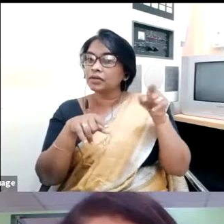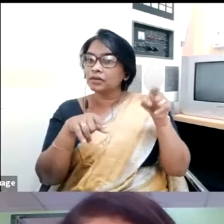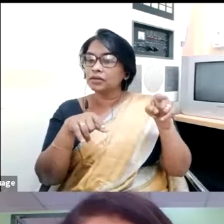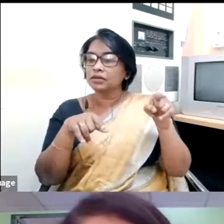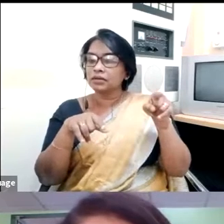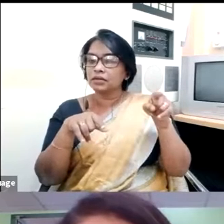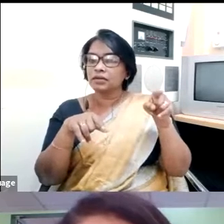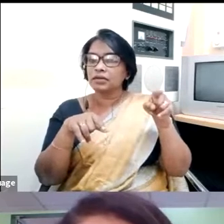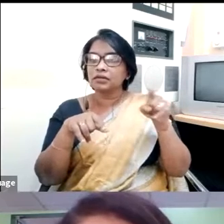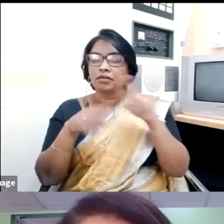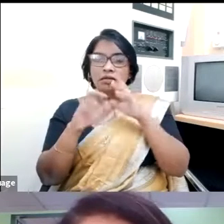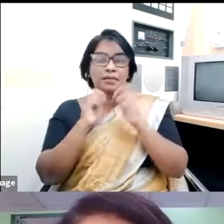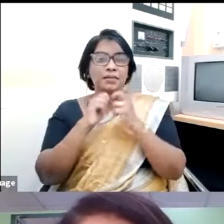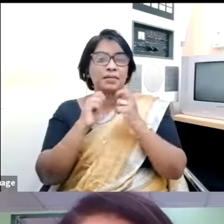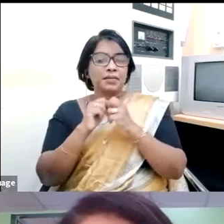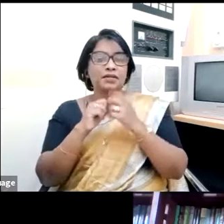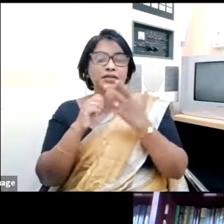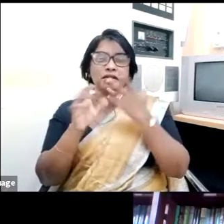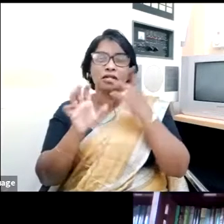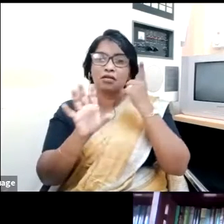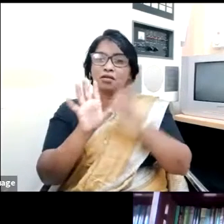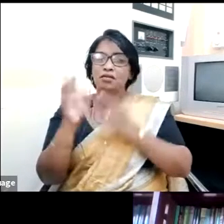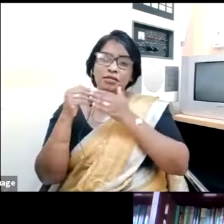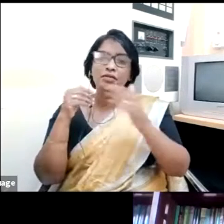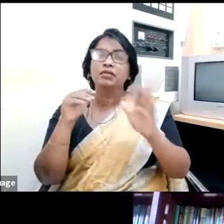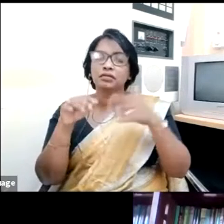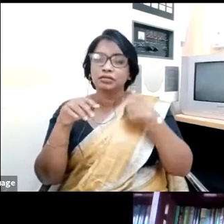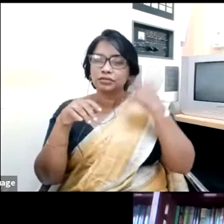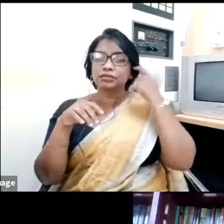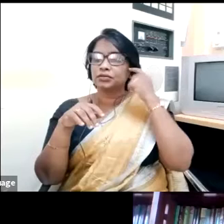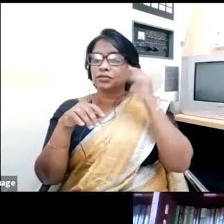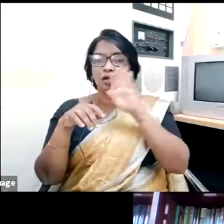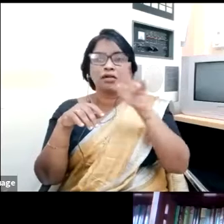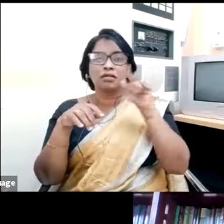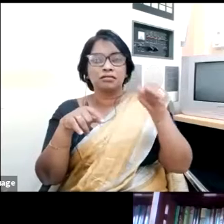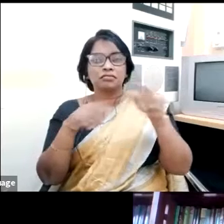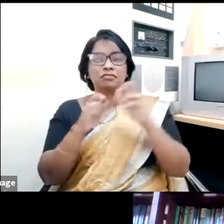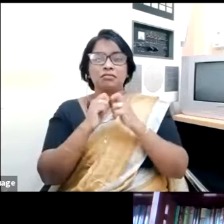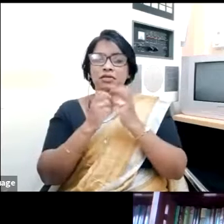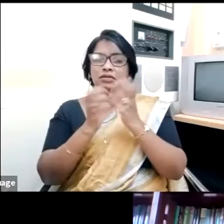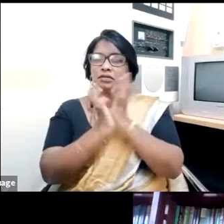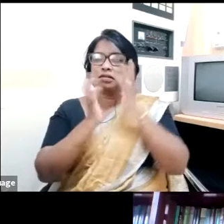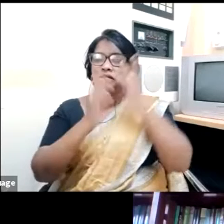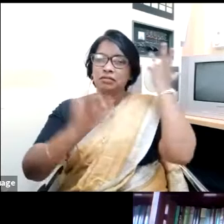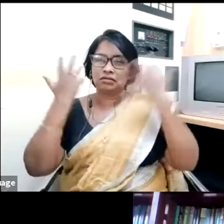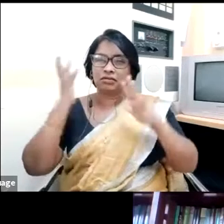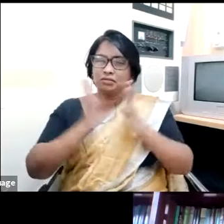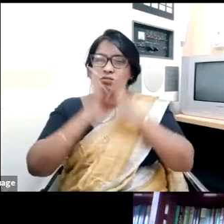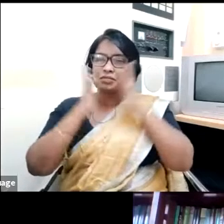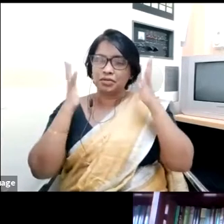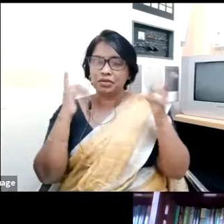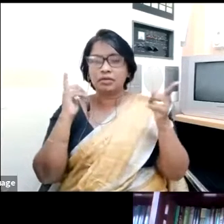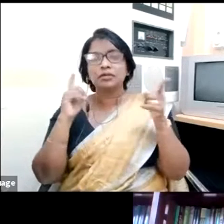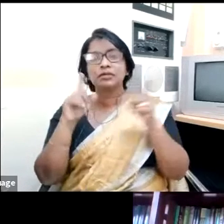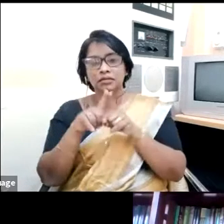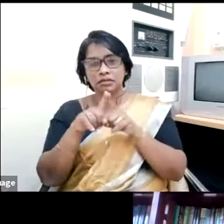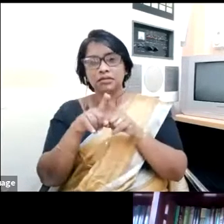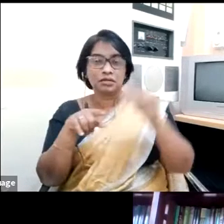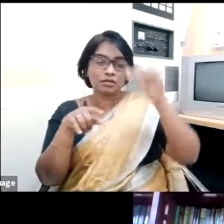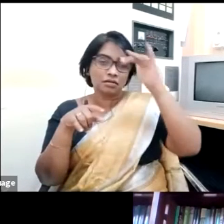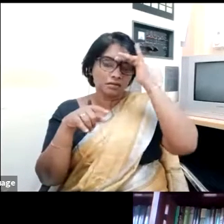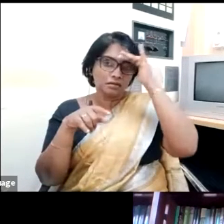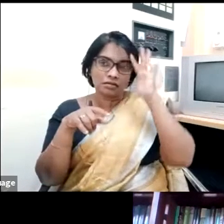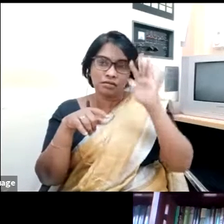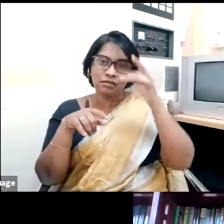Amazon, unfortunately led by a leader who didn't quite respect the science-based factor,